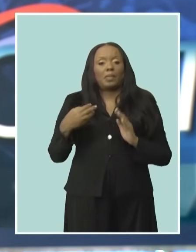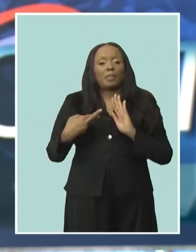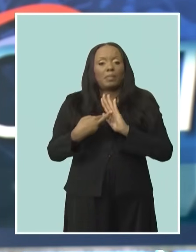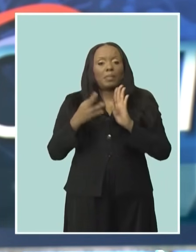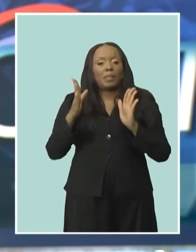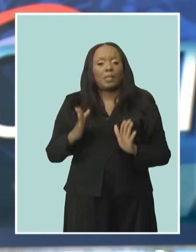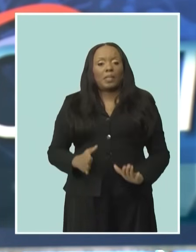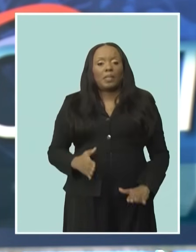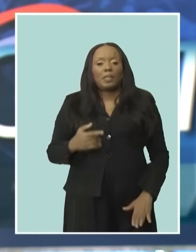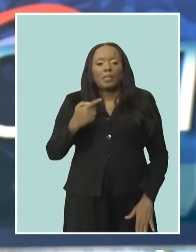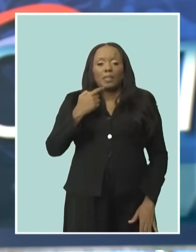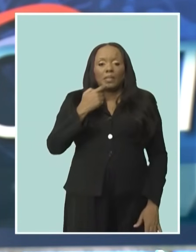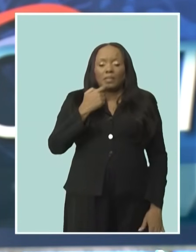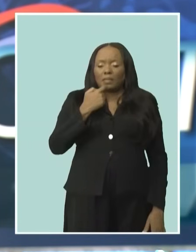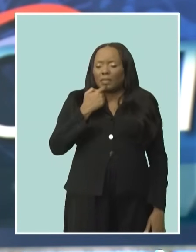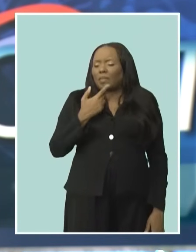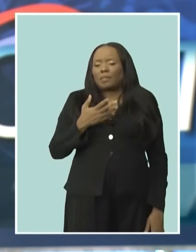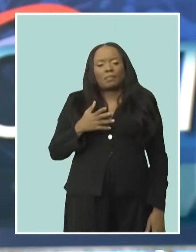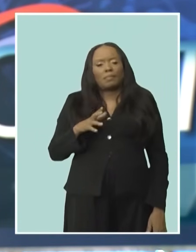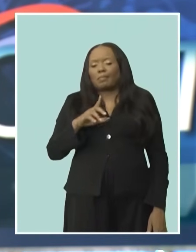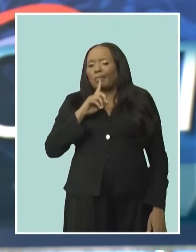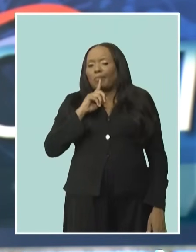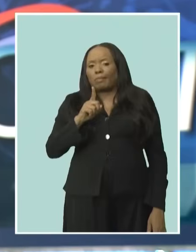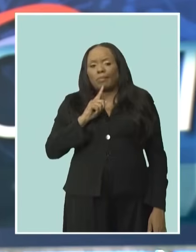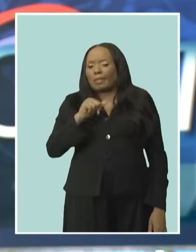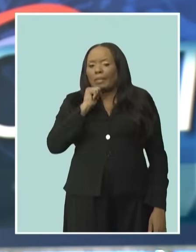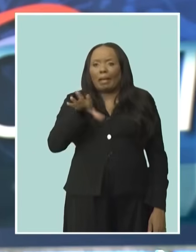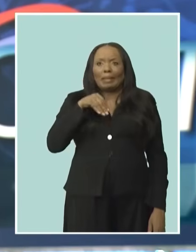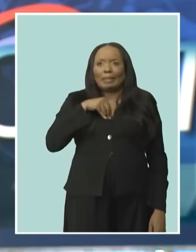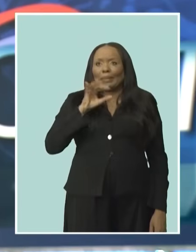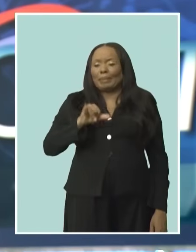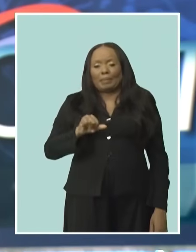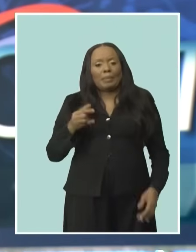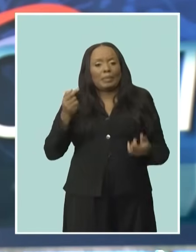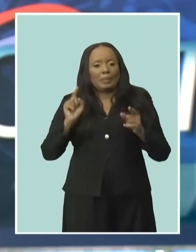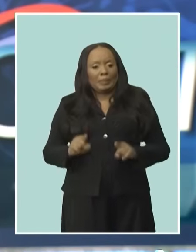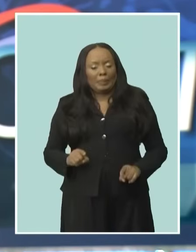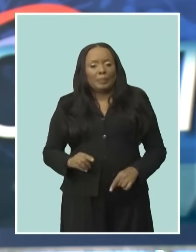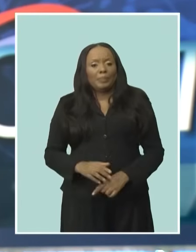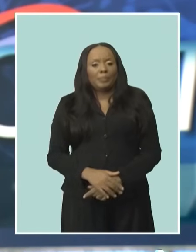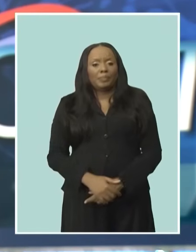Teachers, Gilbert Carmichael, is also condemning the incident.